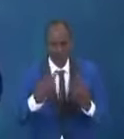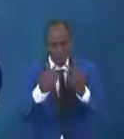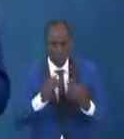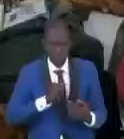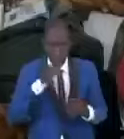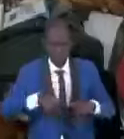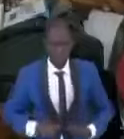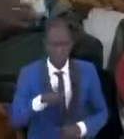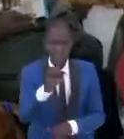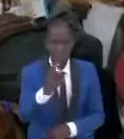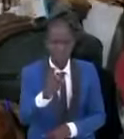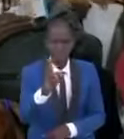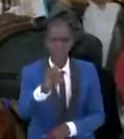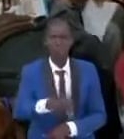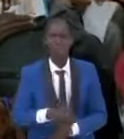man?